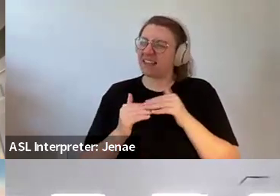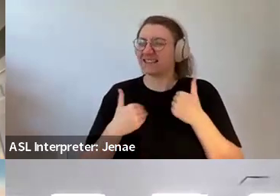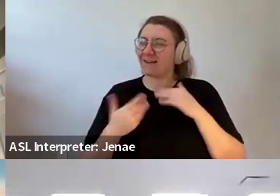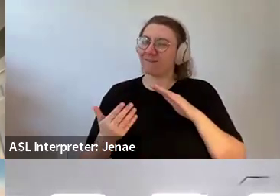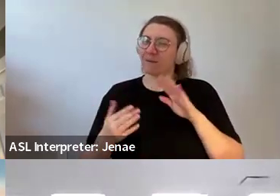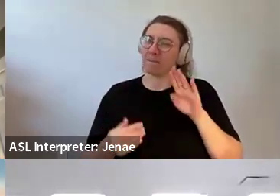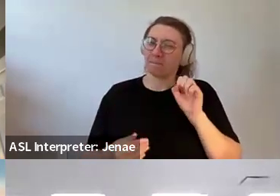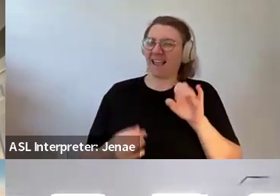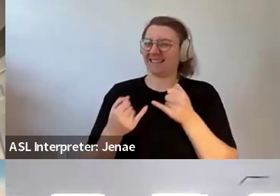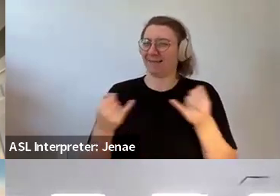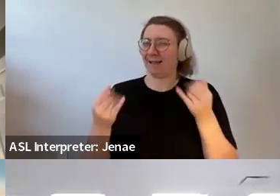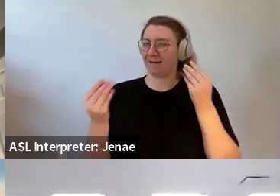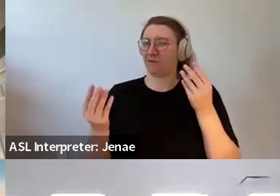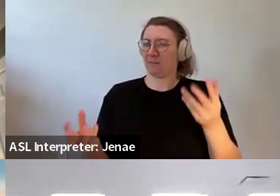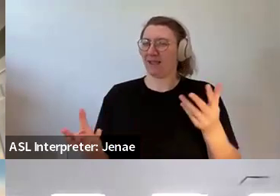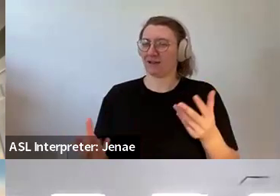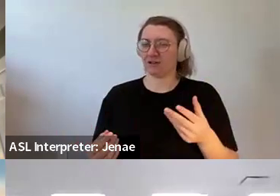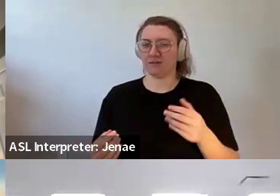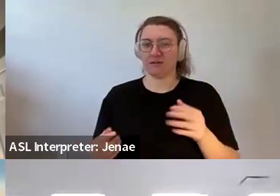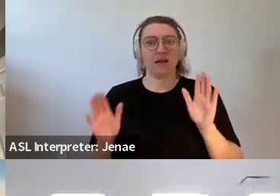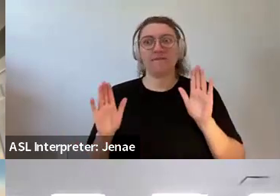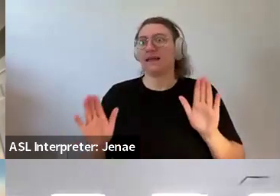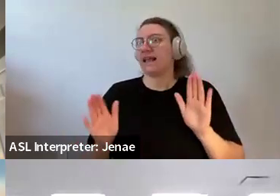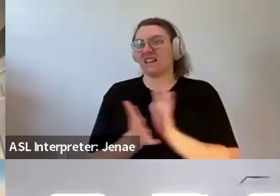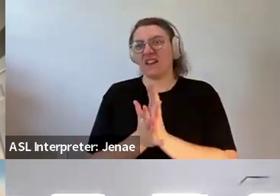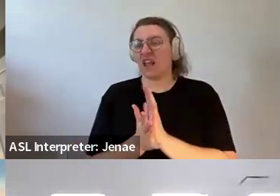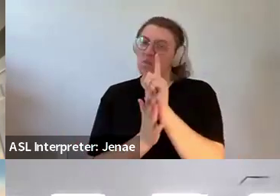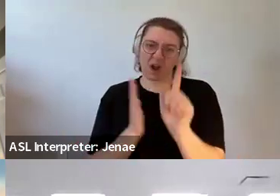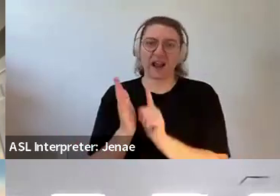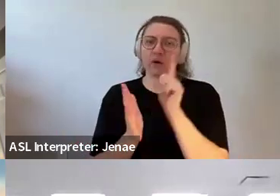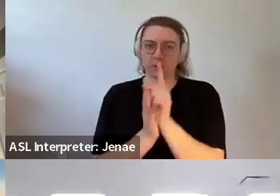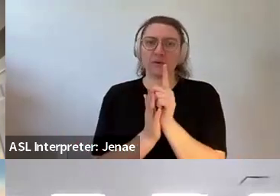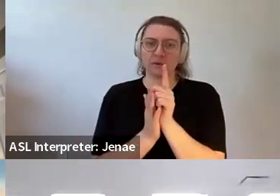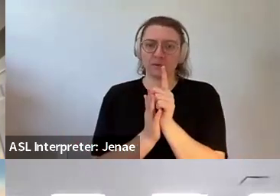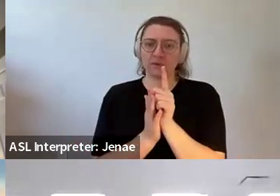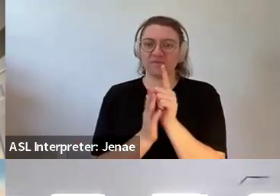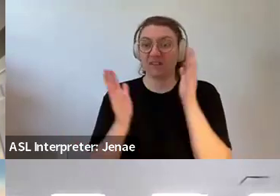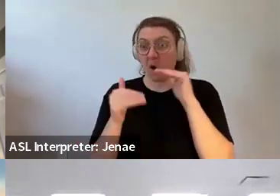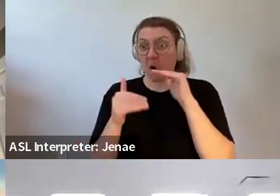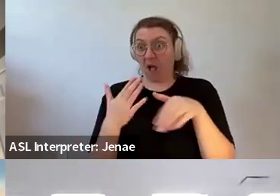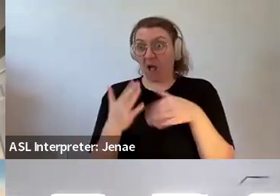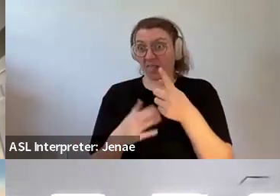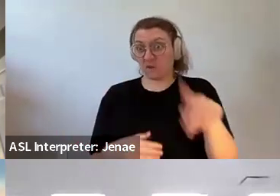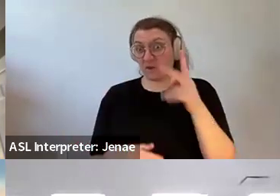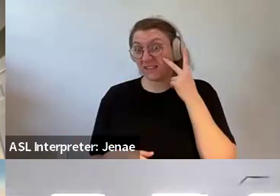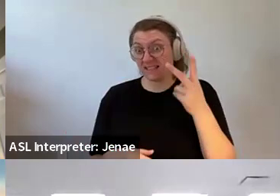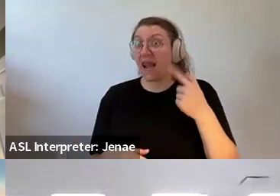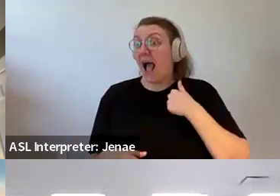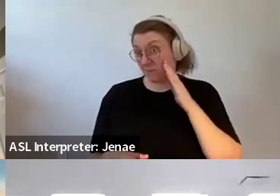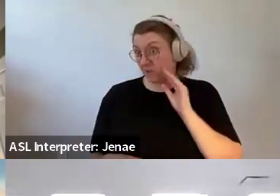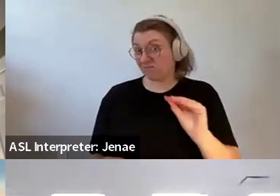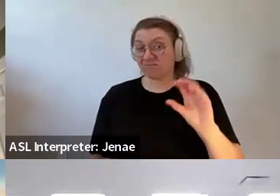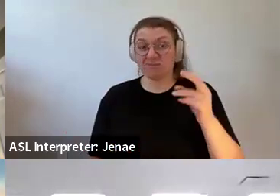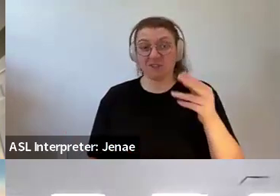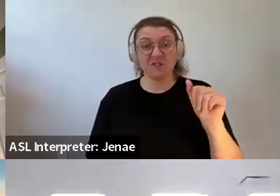baseline information. It's a fantastic video. It's only an hour long. I hope all of you have watched it. I'm actually going to drop a little link in the